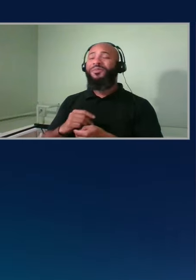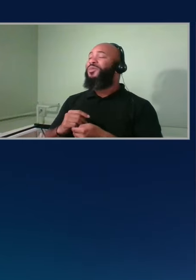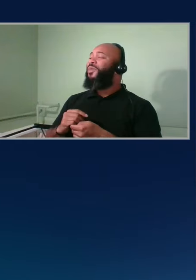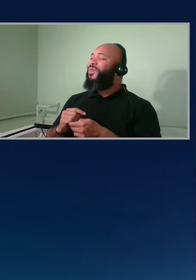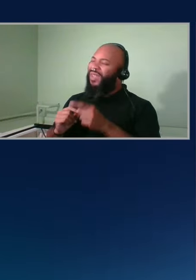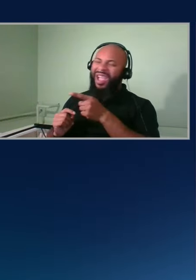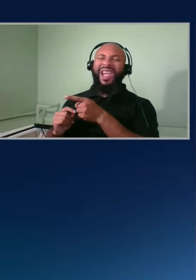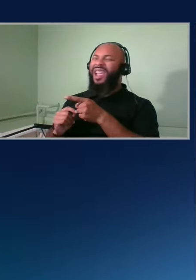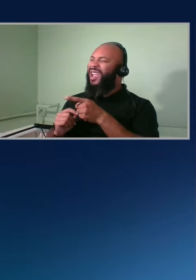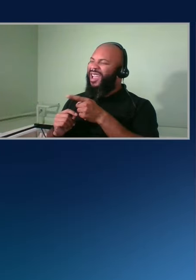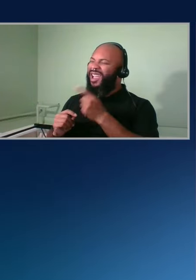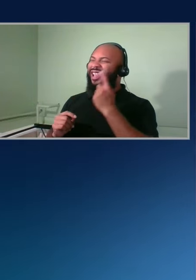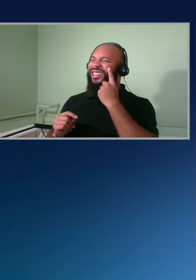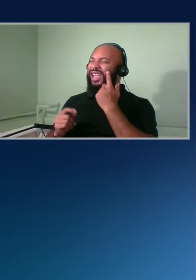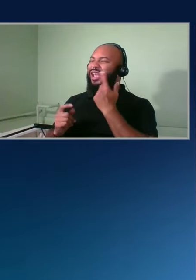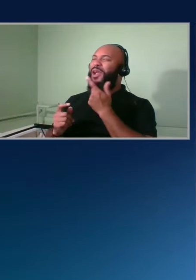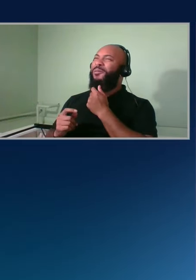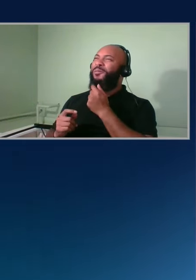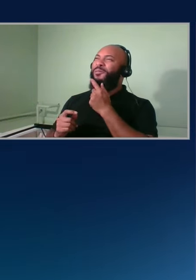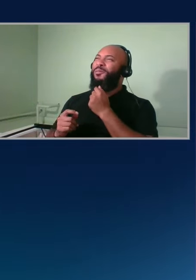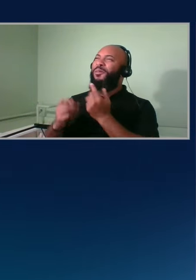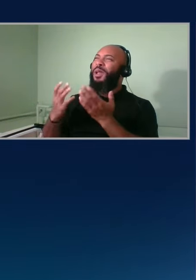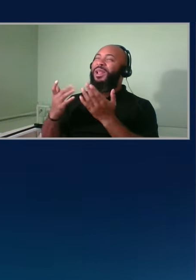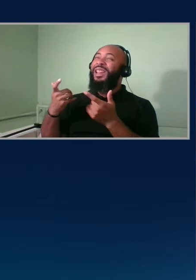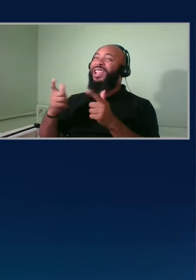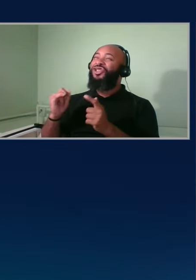think about how do we